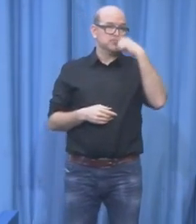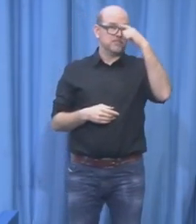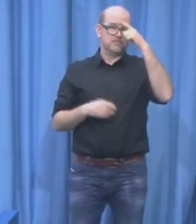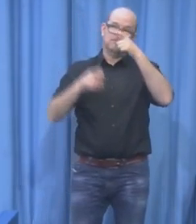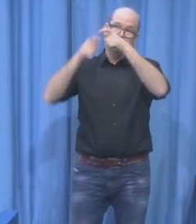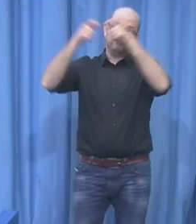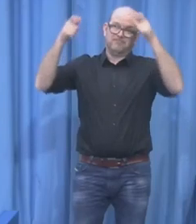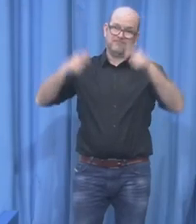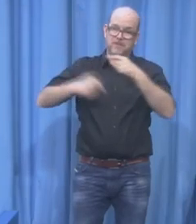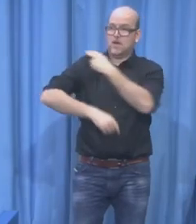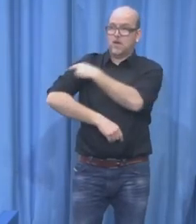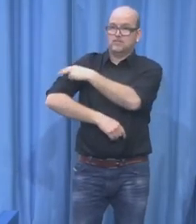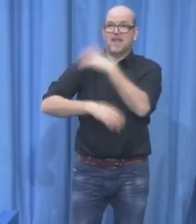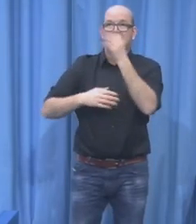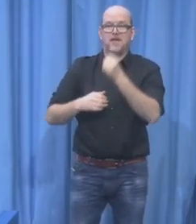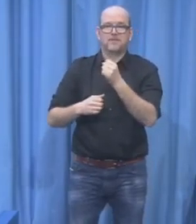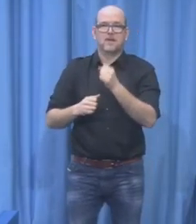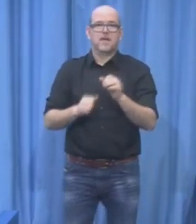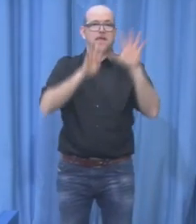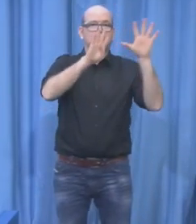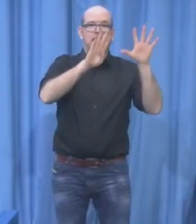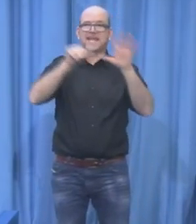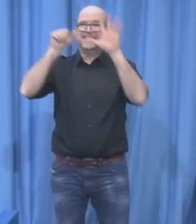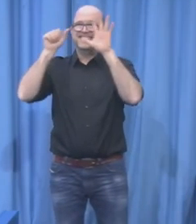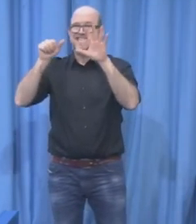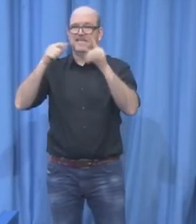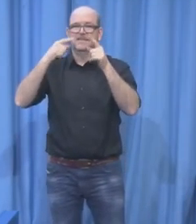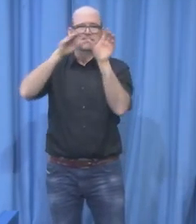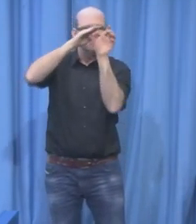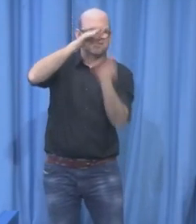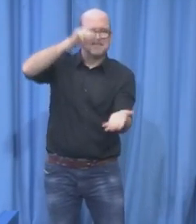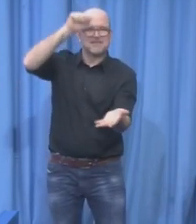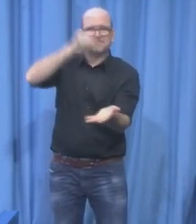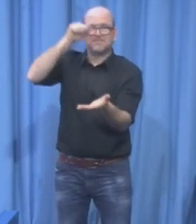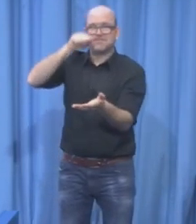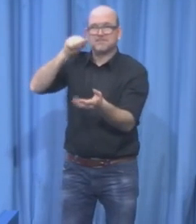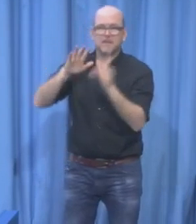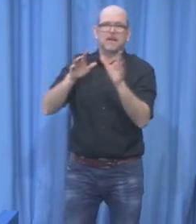gels. And from the hospital management's perspective, that's absolutely fantastic.